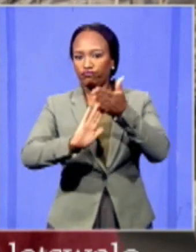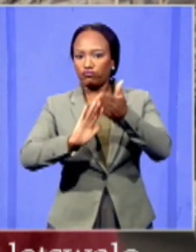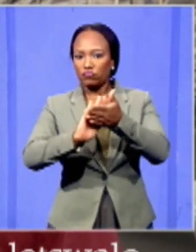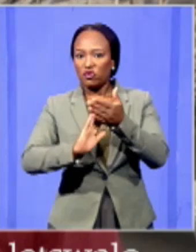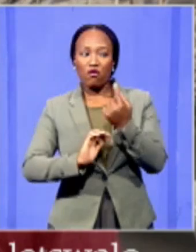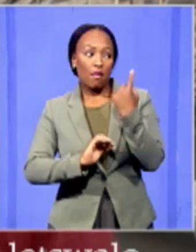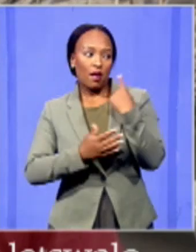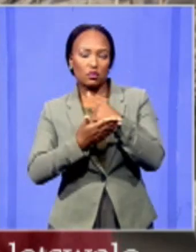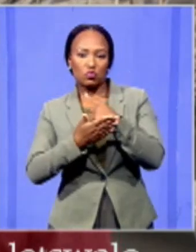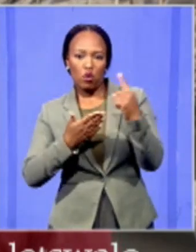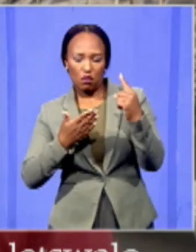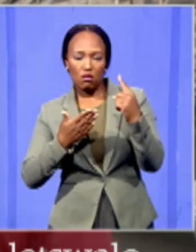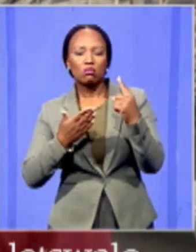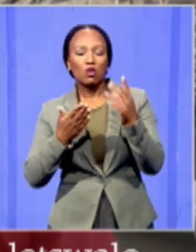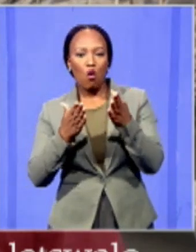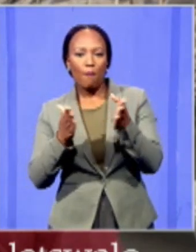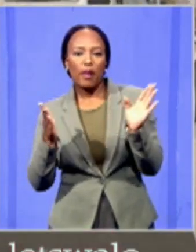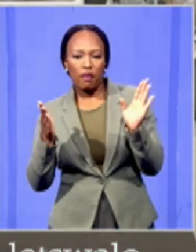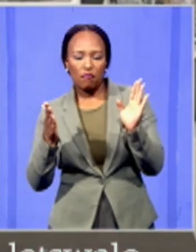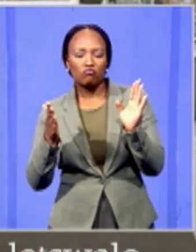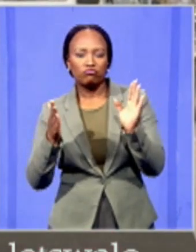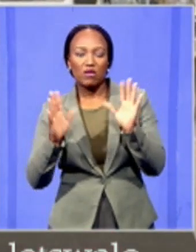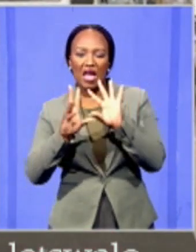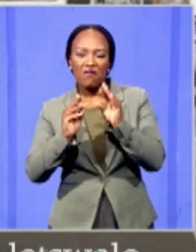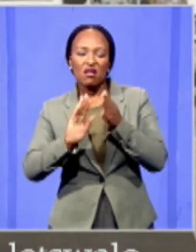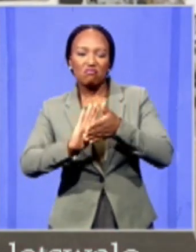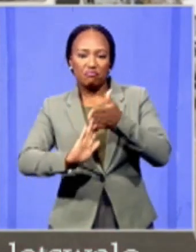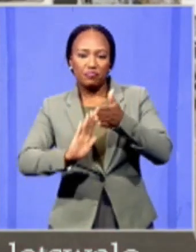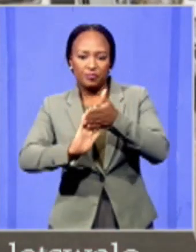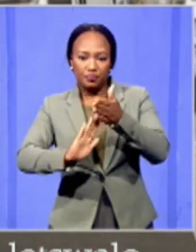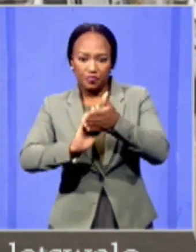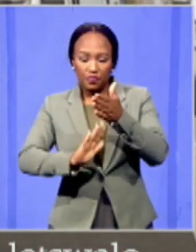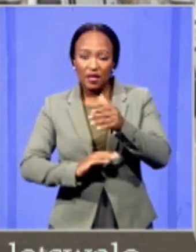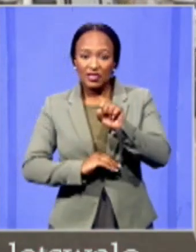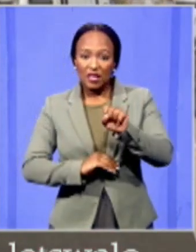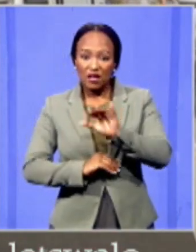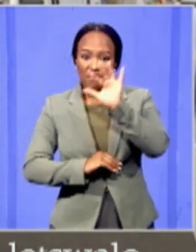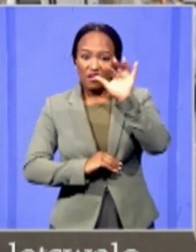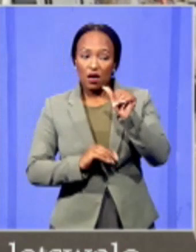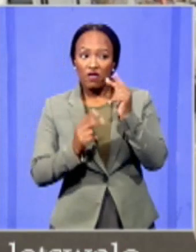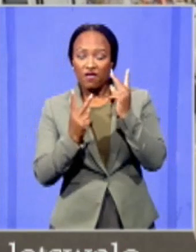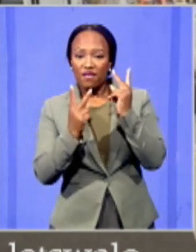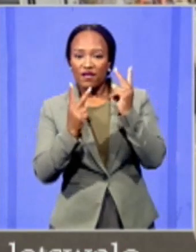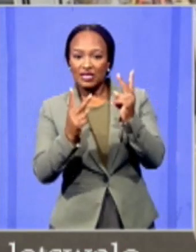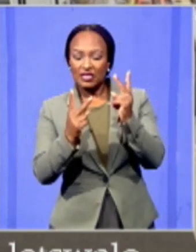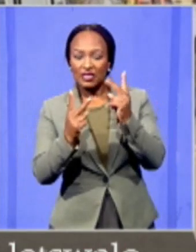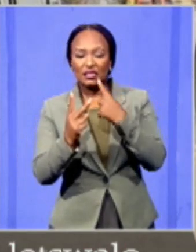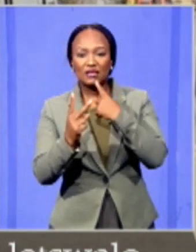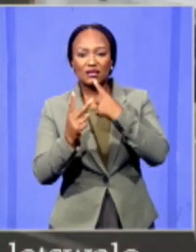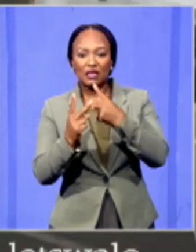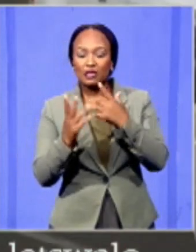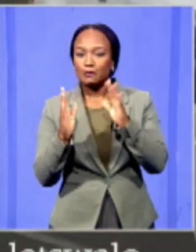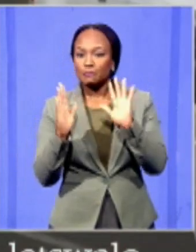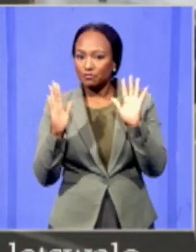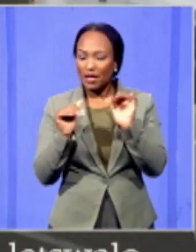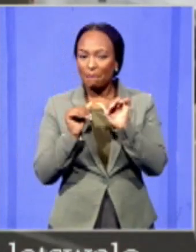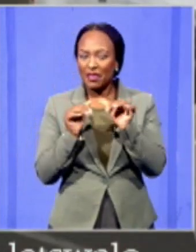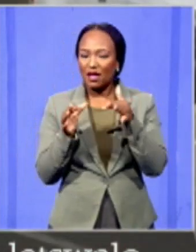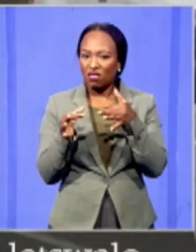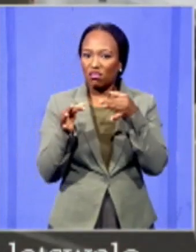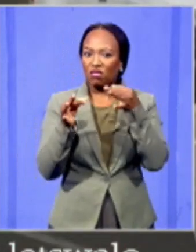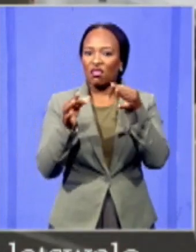and now it's normal. It's back to normal for now. Baeti ba Afrika Borwa ba eleditše go fediša go ba go šutiša diketelo tša bona go ya ka